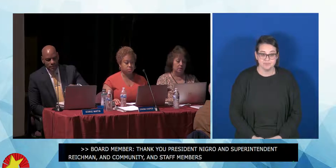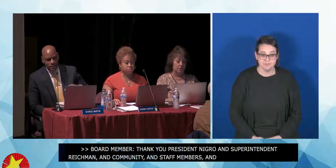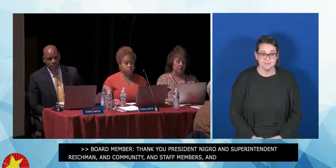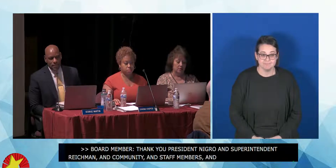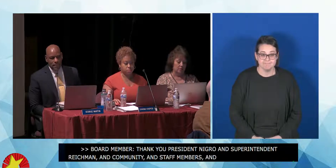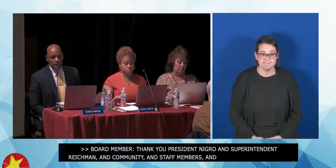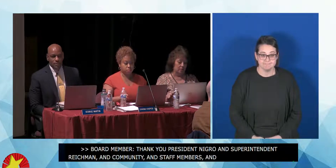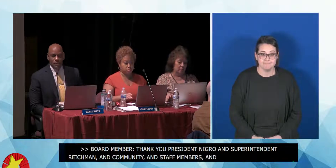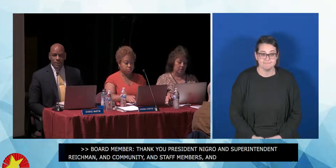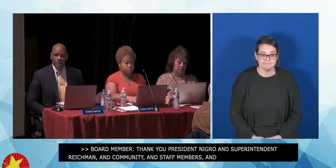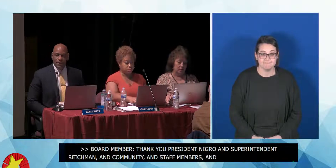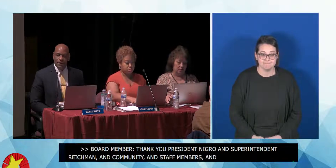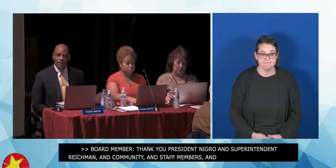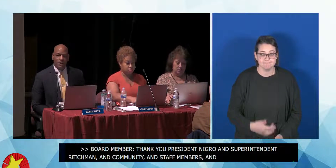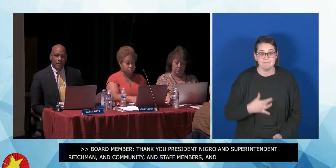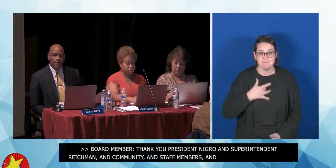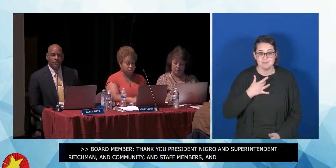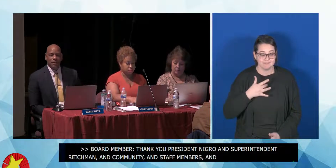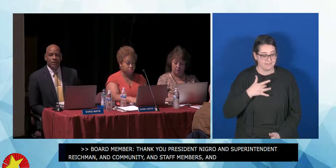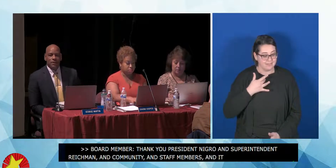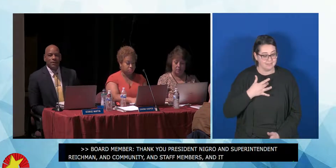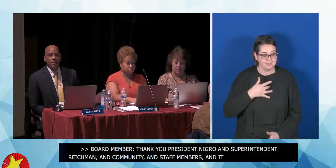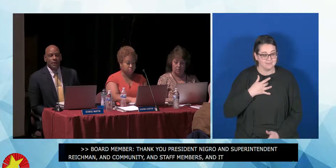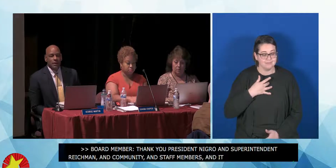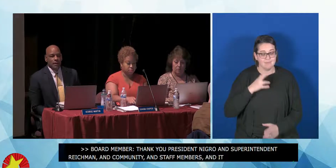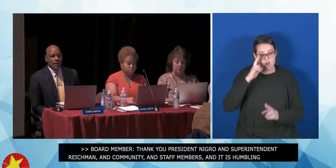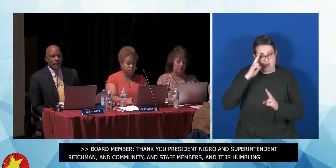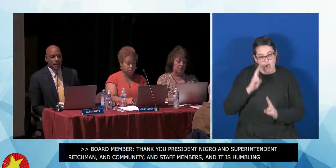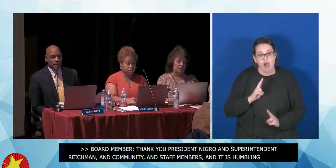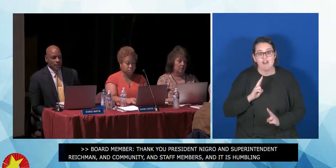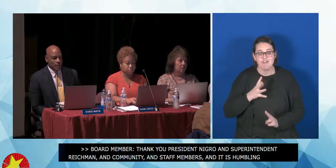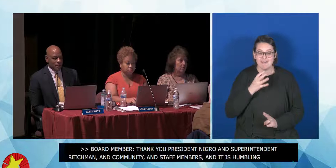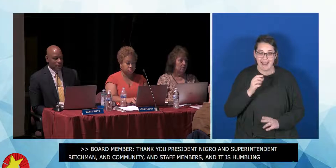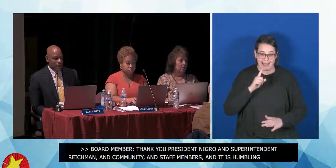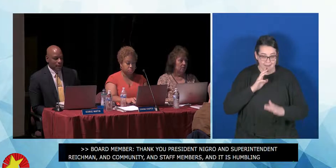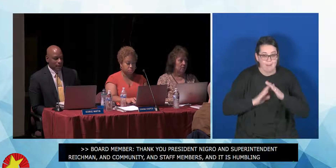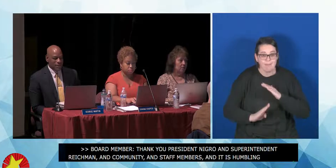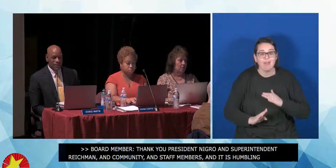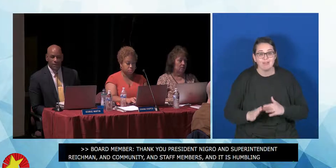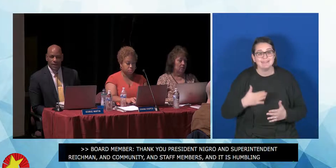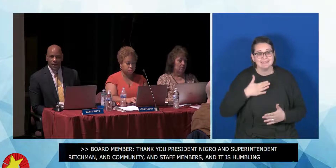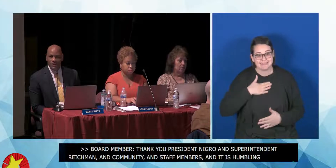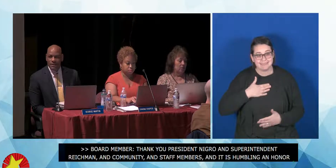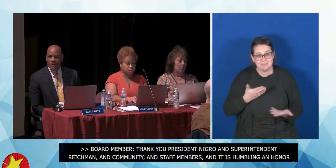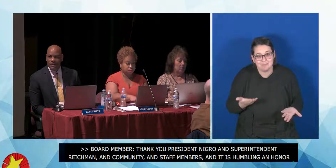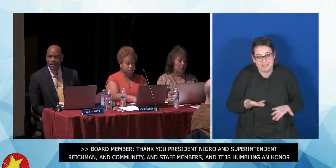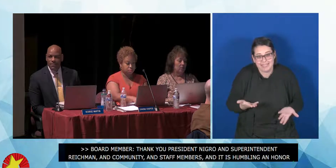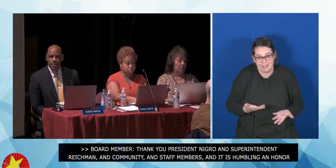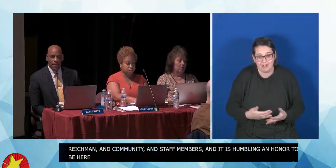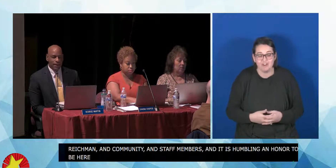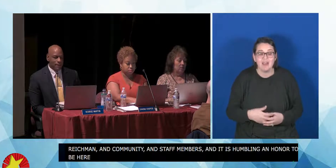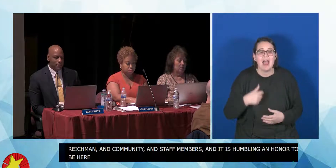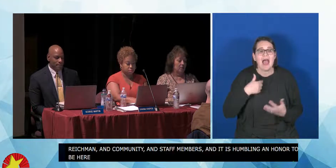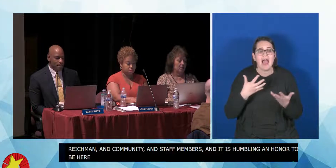It's humbling and an honor to be here, and I'm going to add just a little context to